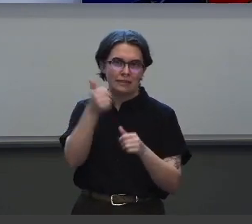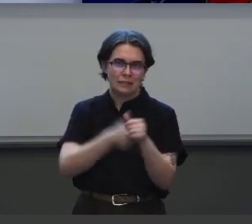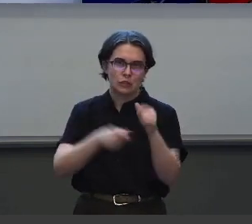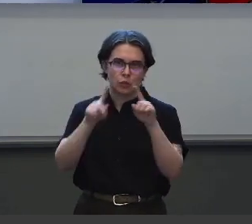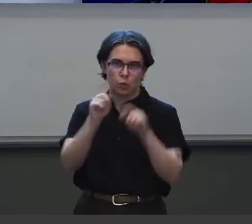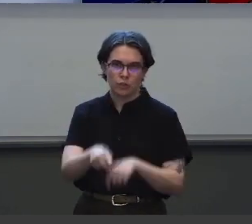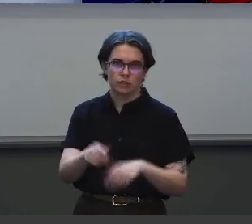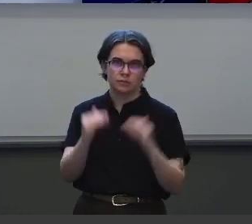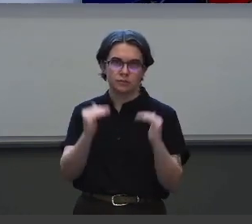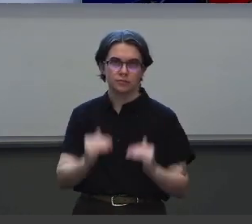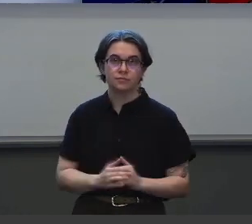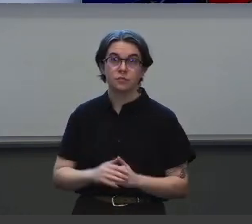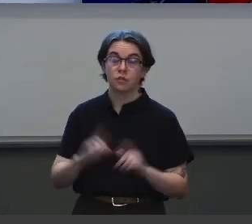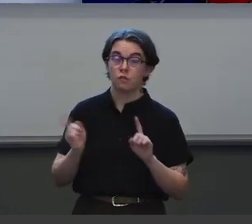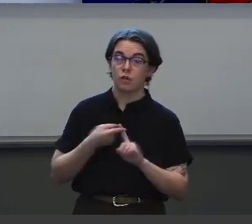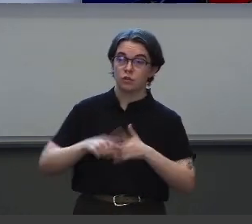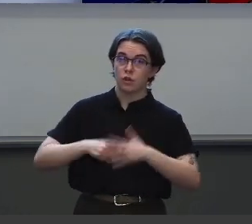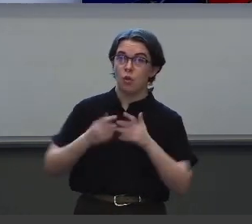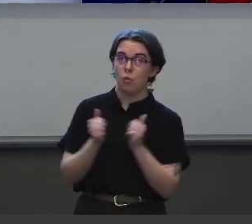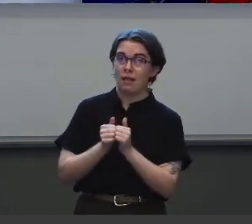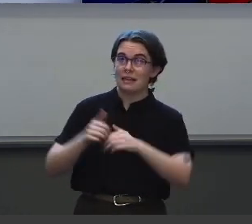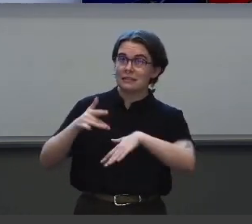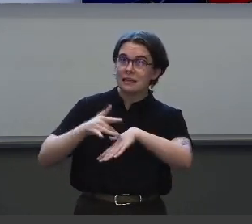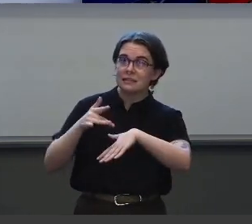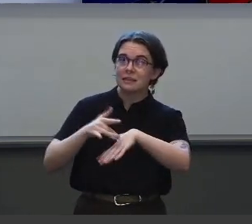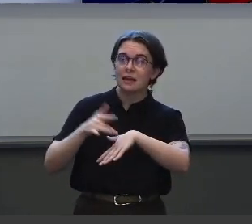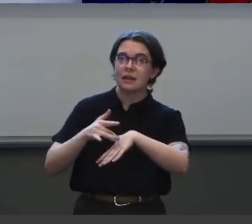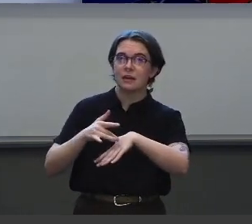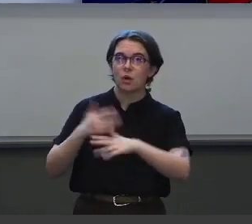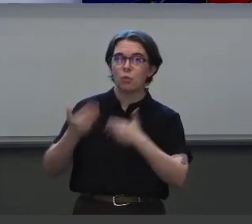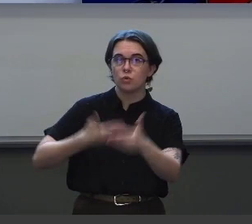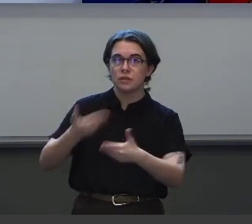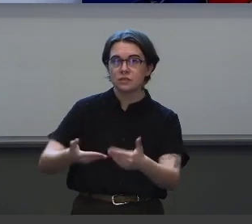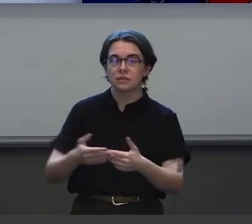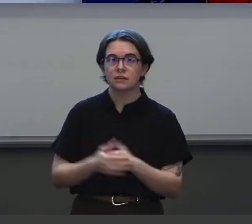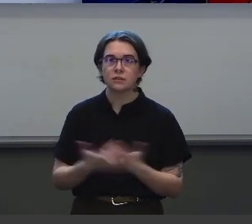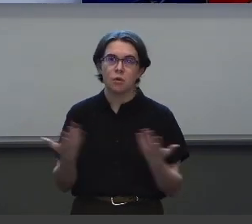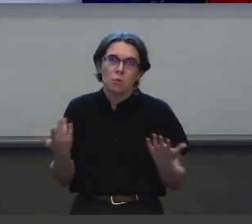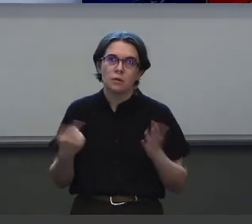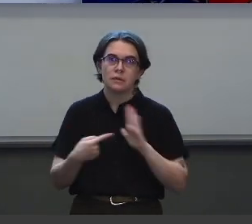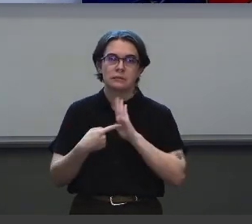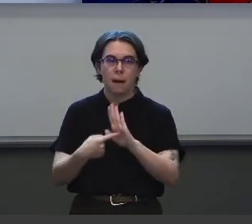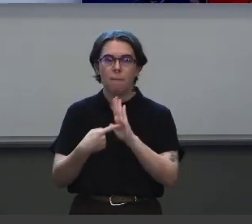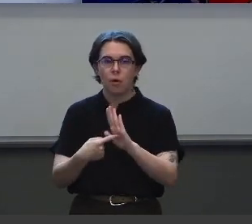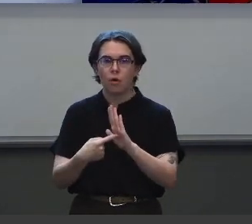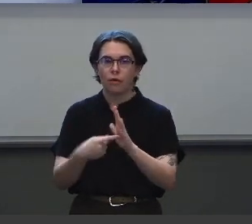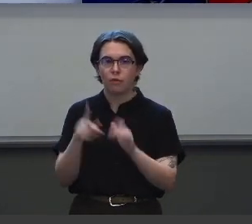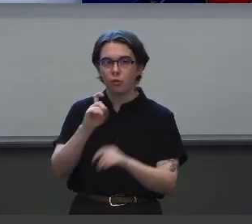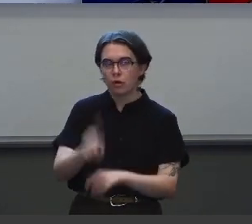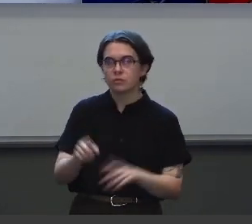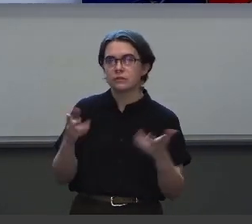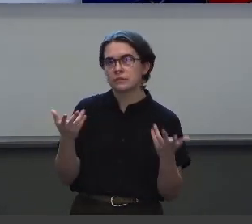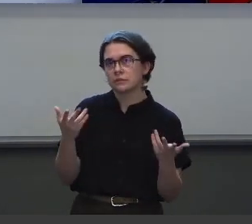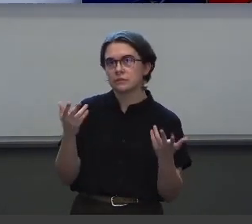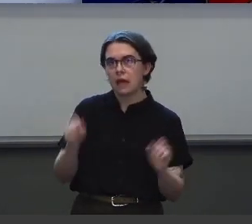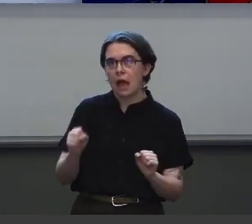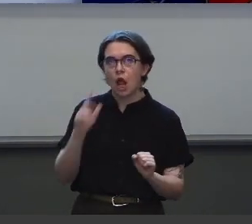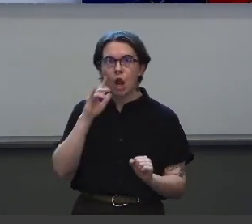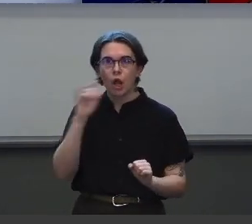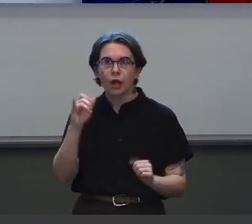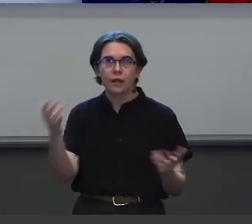So starting with tactile or touch processing, and an example of some of the questions included are things